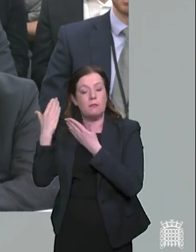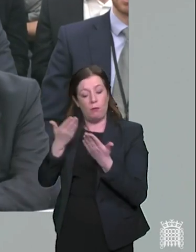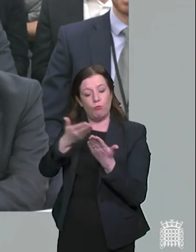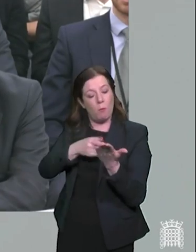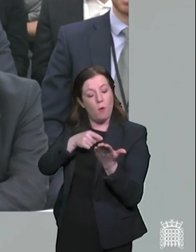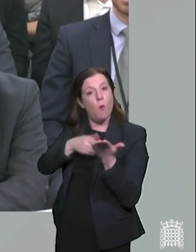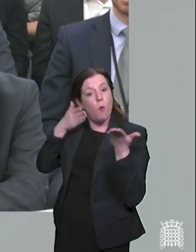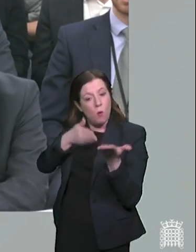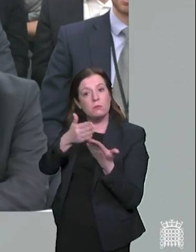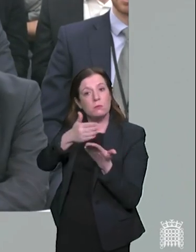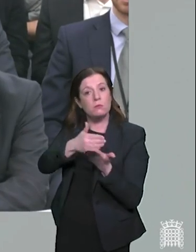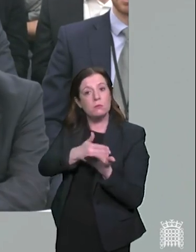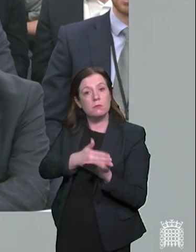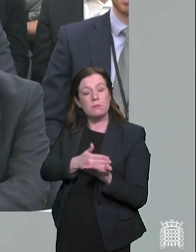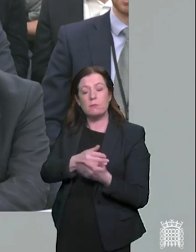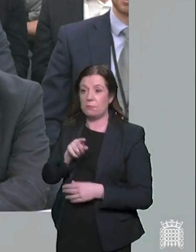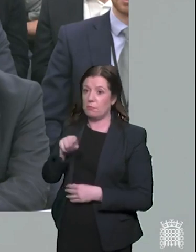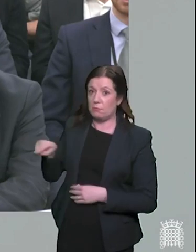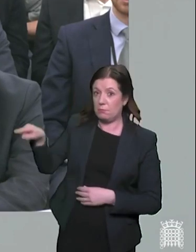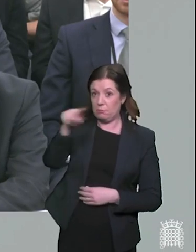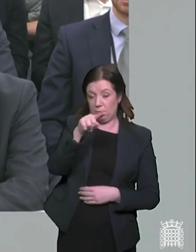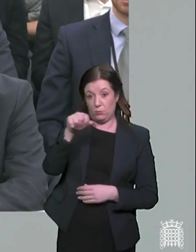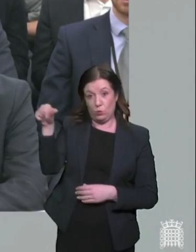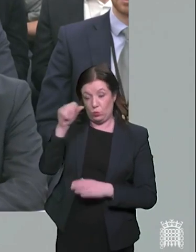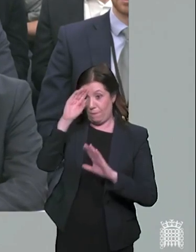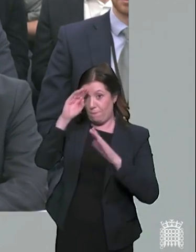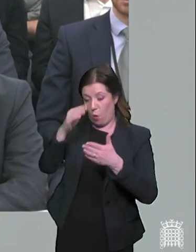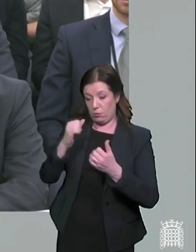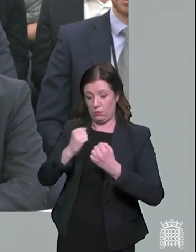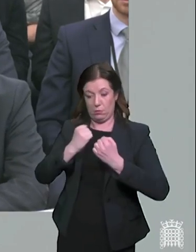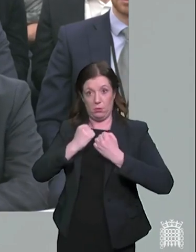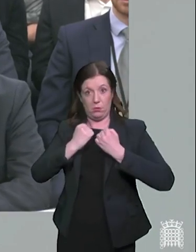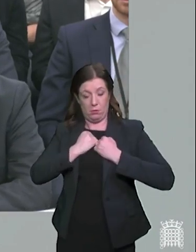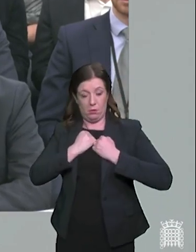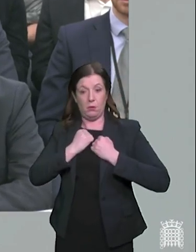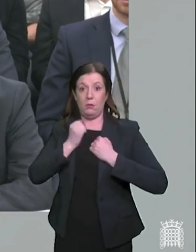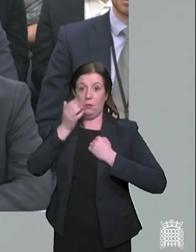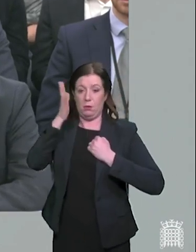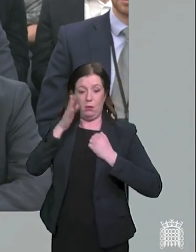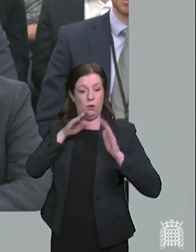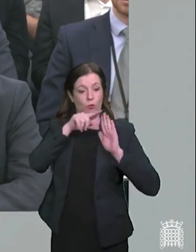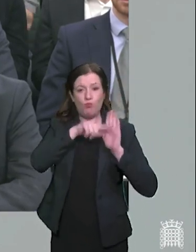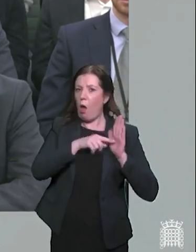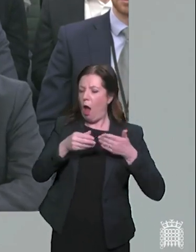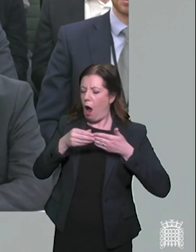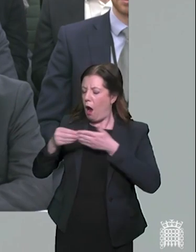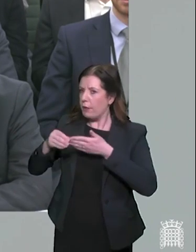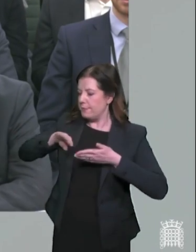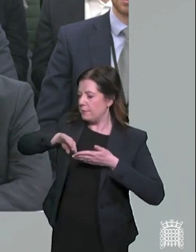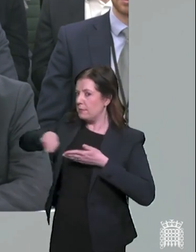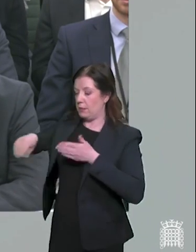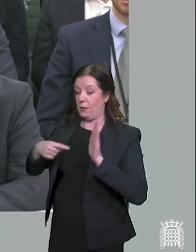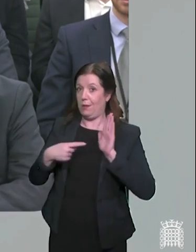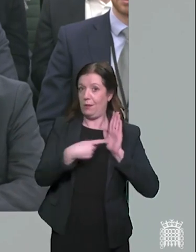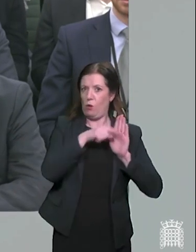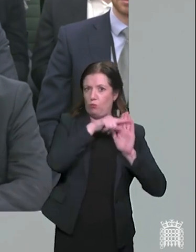report. The committee is in fact supposed to be inquiring strictly into what I said about rule breaking rather than non-statutory guidance, so much of this